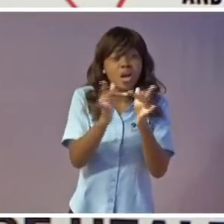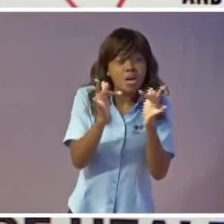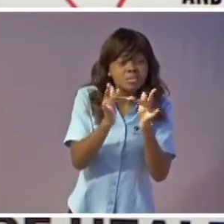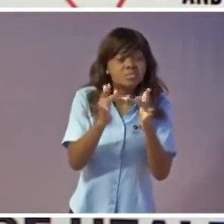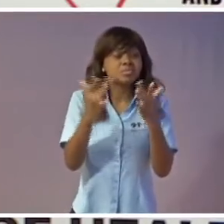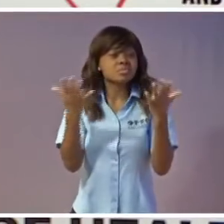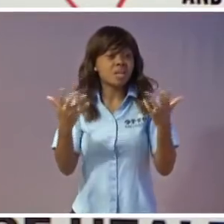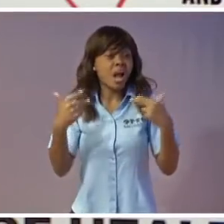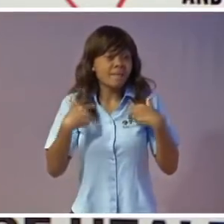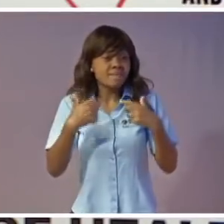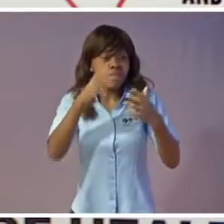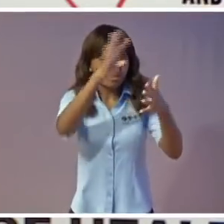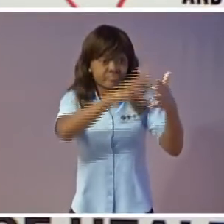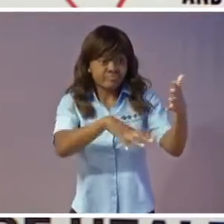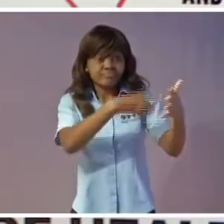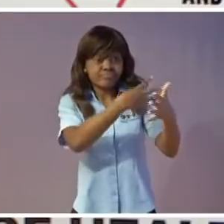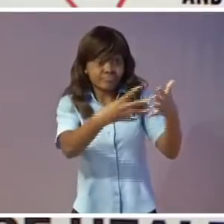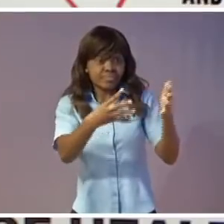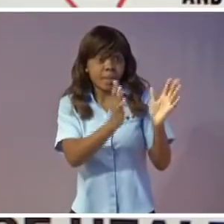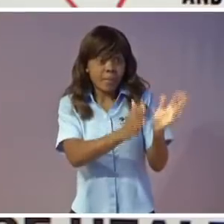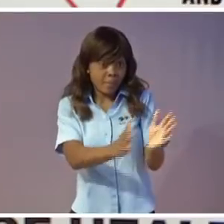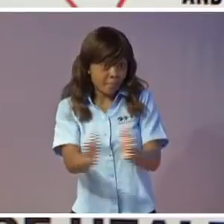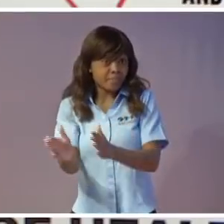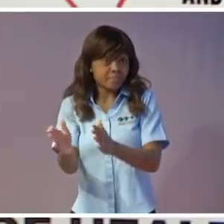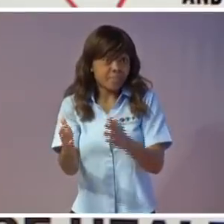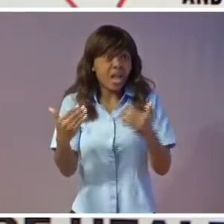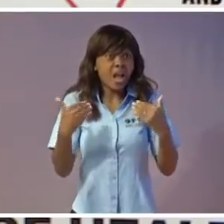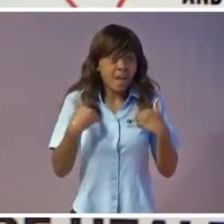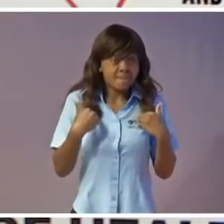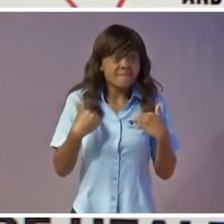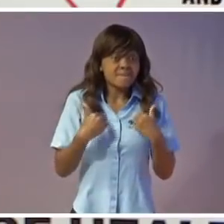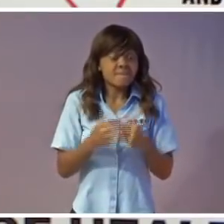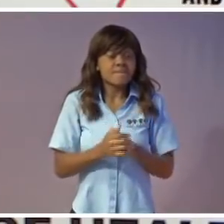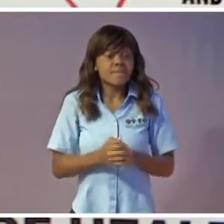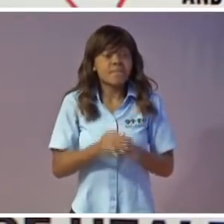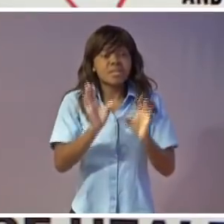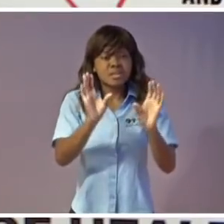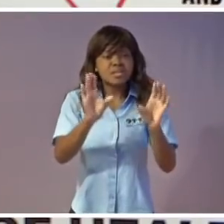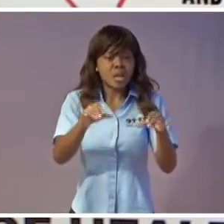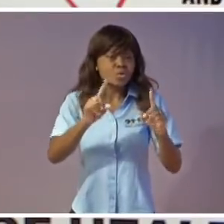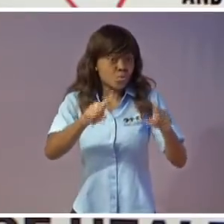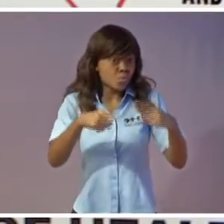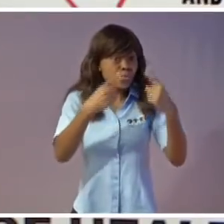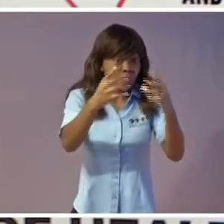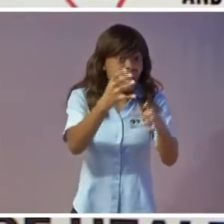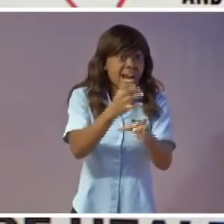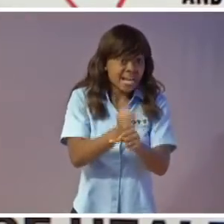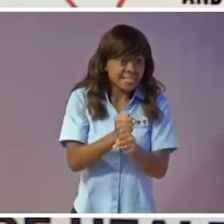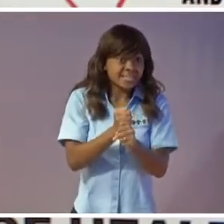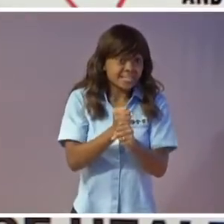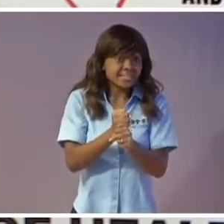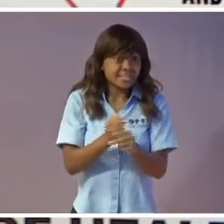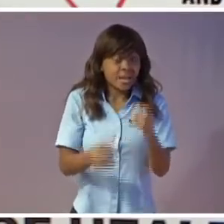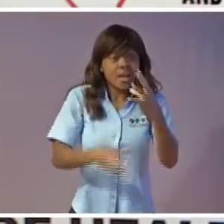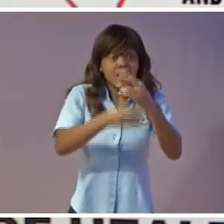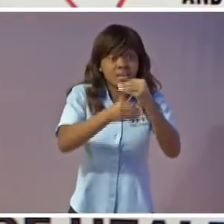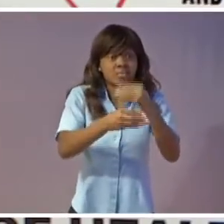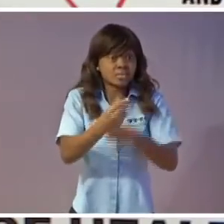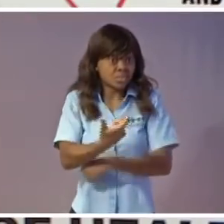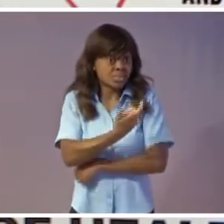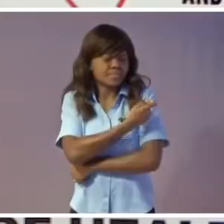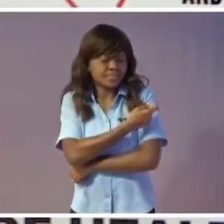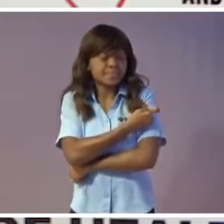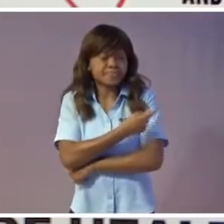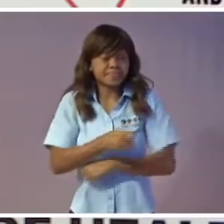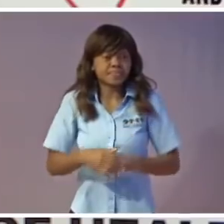get boosted. We will be rolling out by Wednesday or Thursday of this week the second